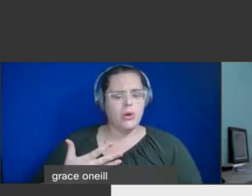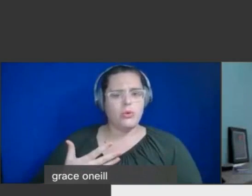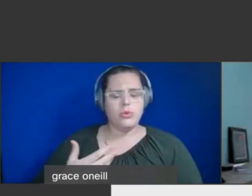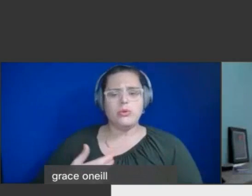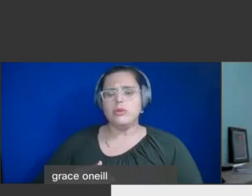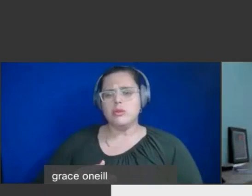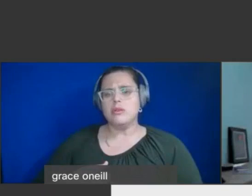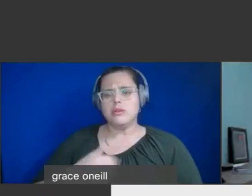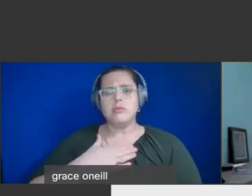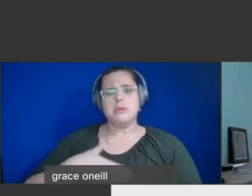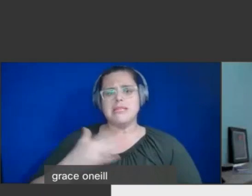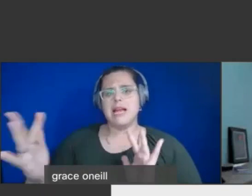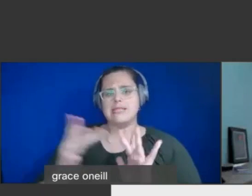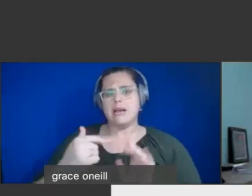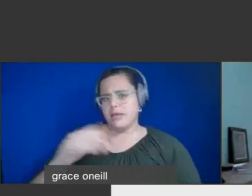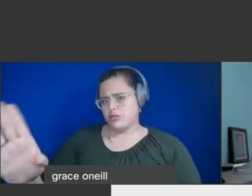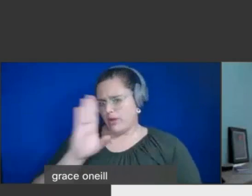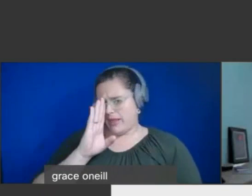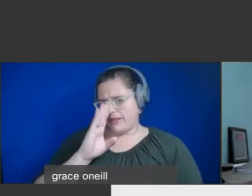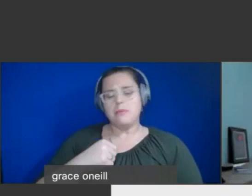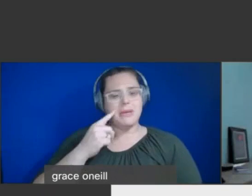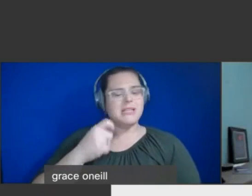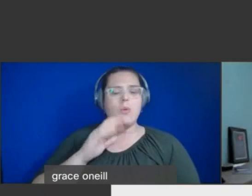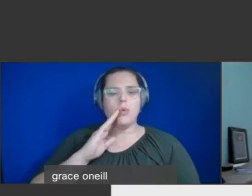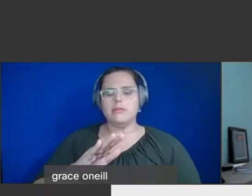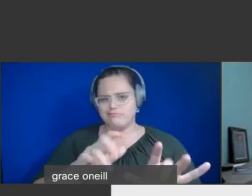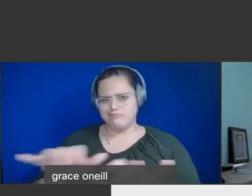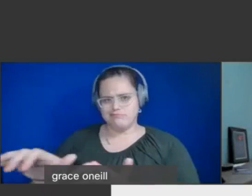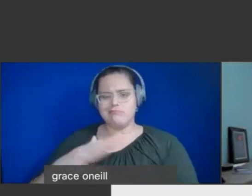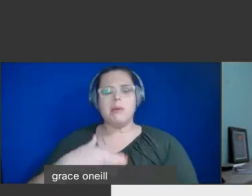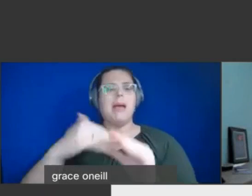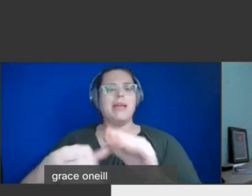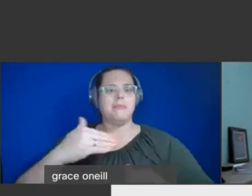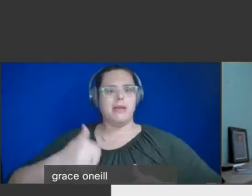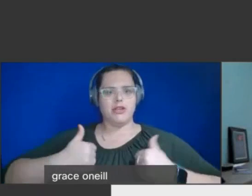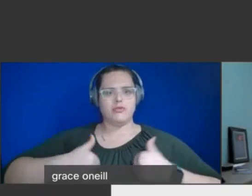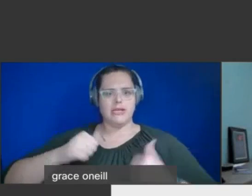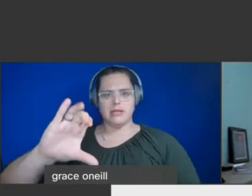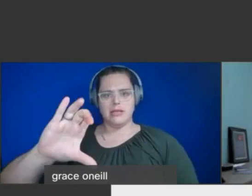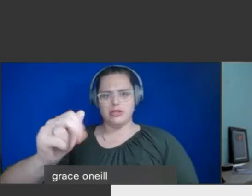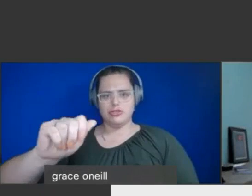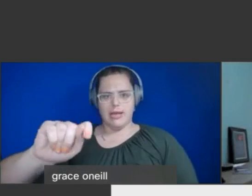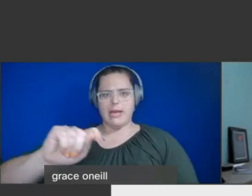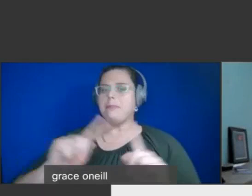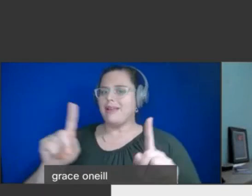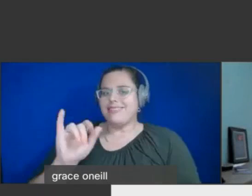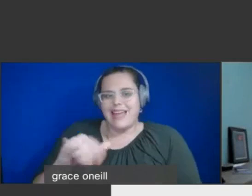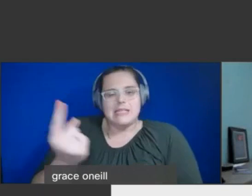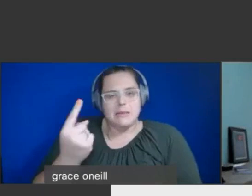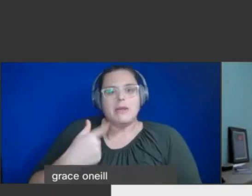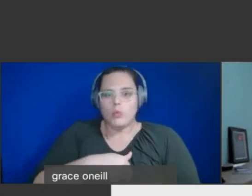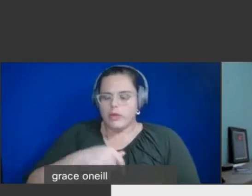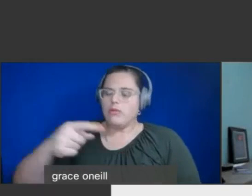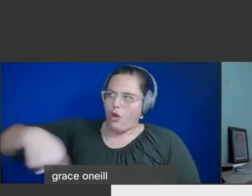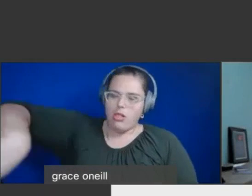contact me directly. I'll drop my email address in the chat, but this is something that we are aware